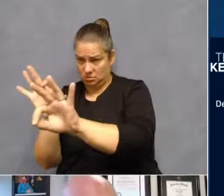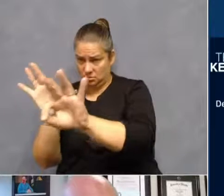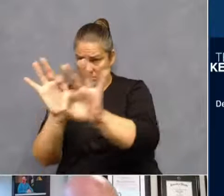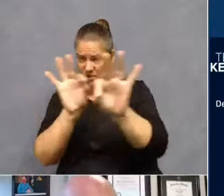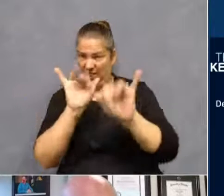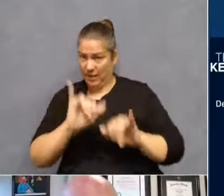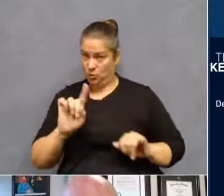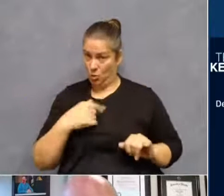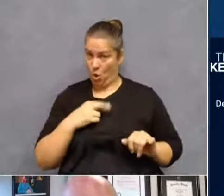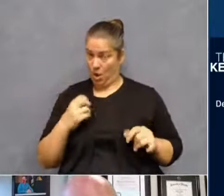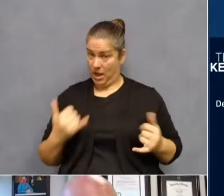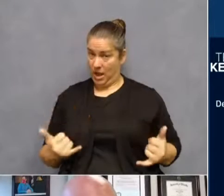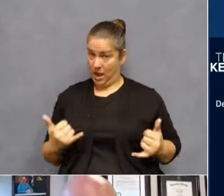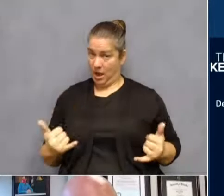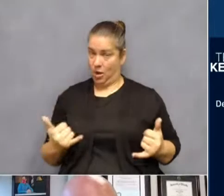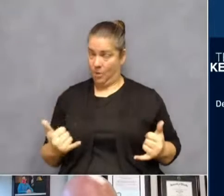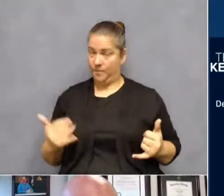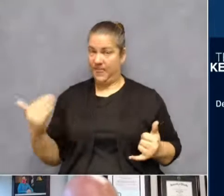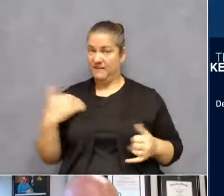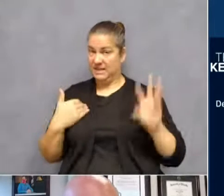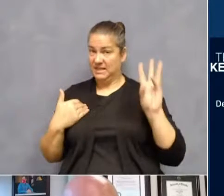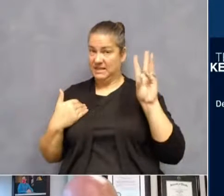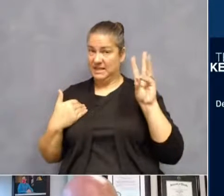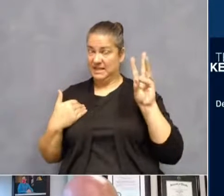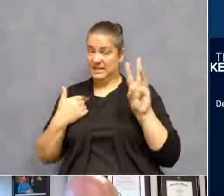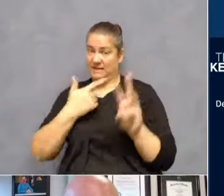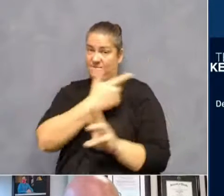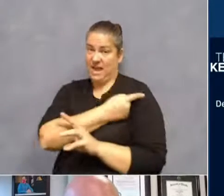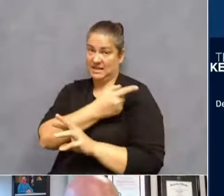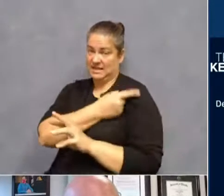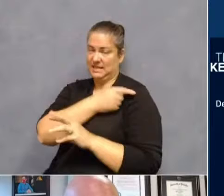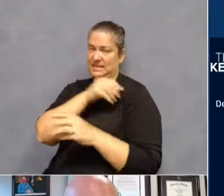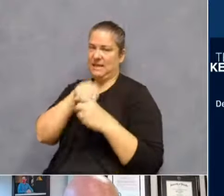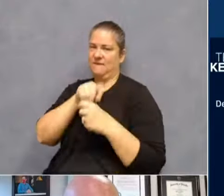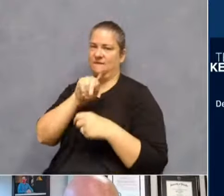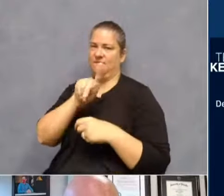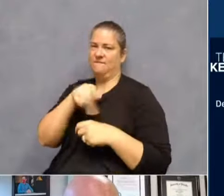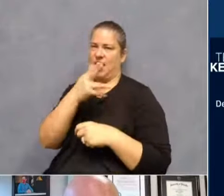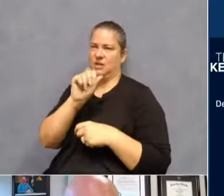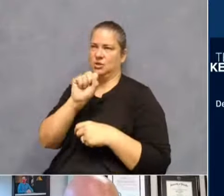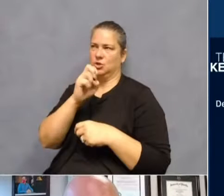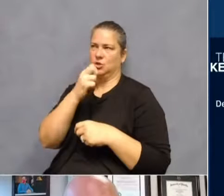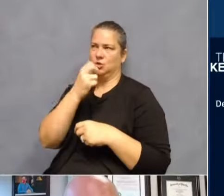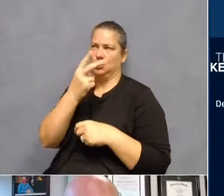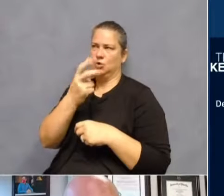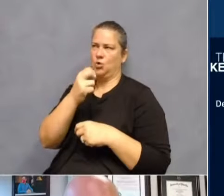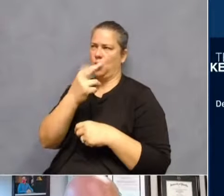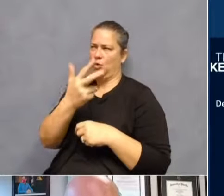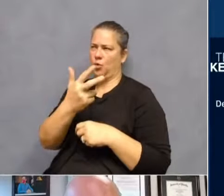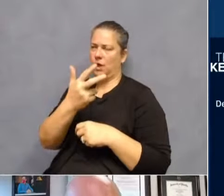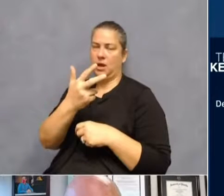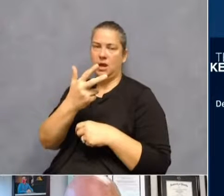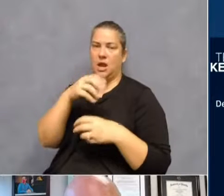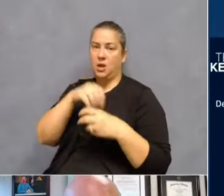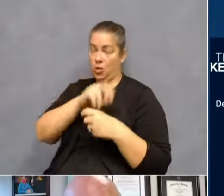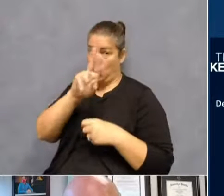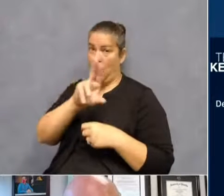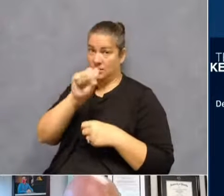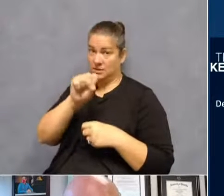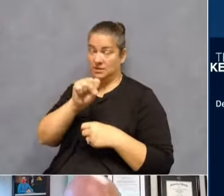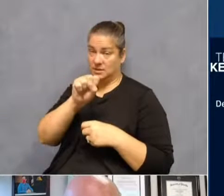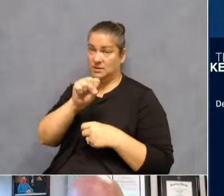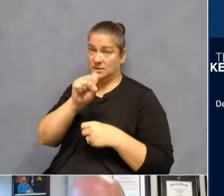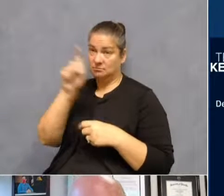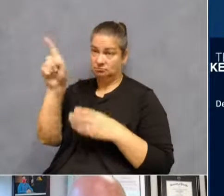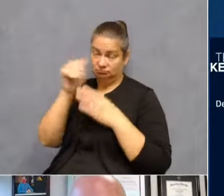about 6 vaccines that are in phase 2 or 3 trials, I believe, in the United States that are our leading contenders to get a